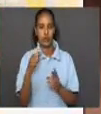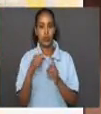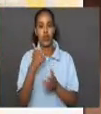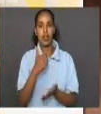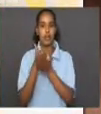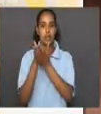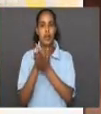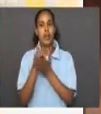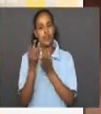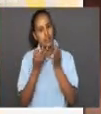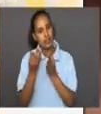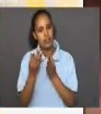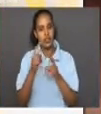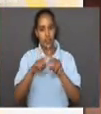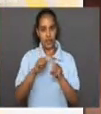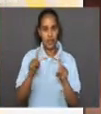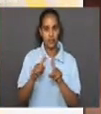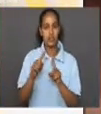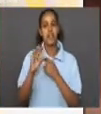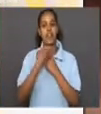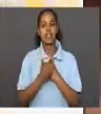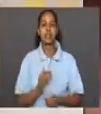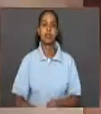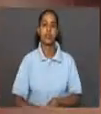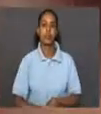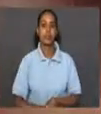help us explain the different phases.